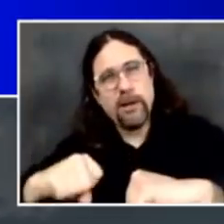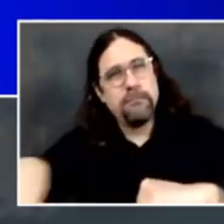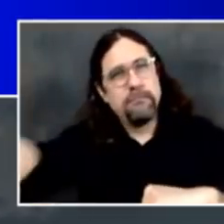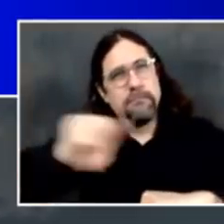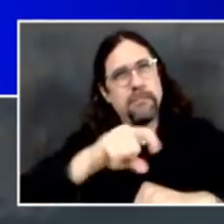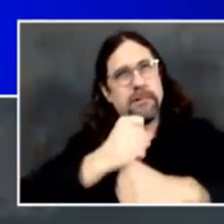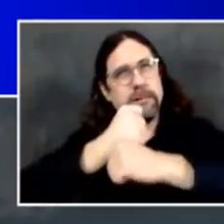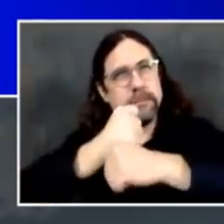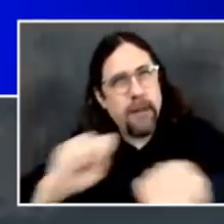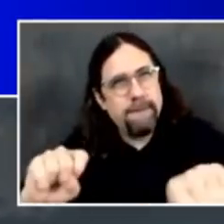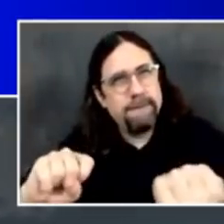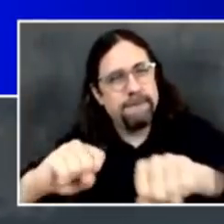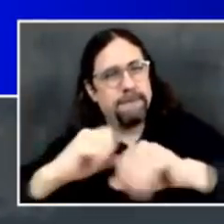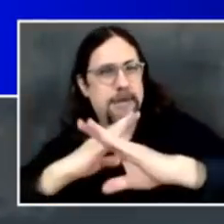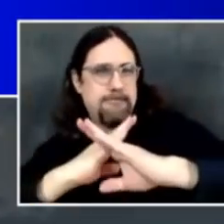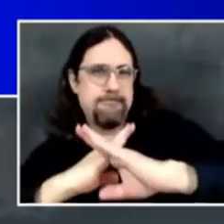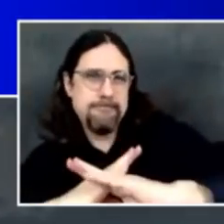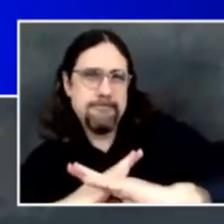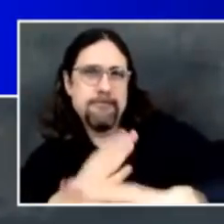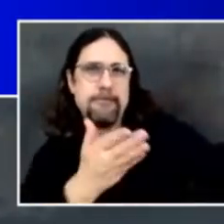Now,